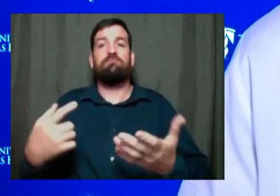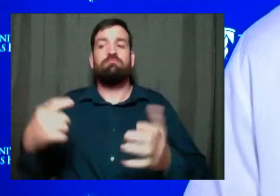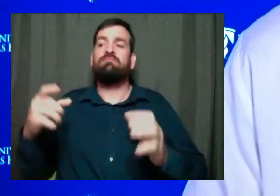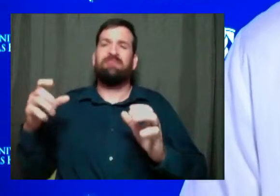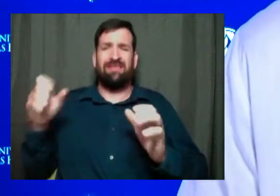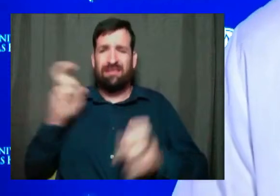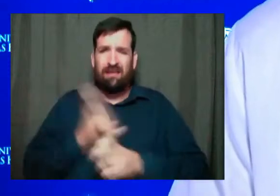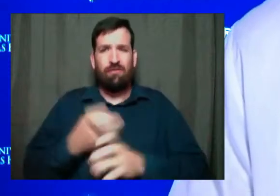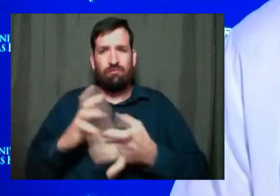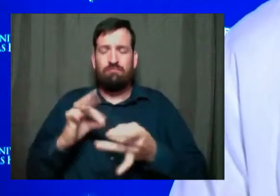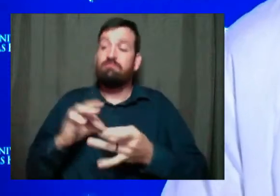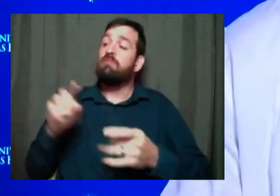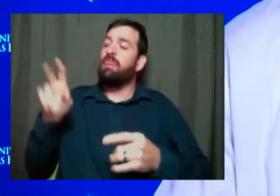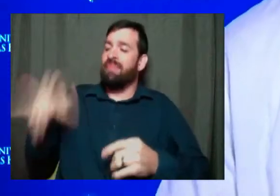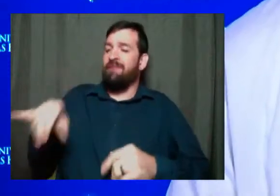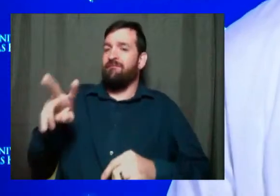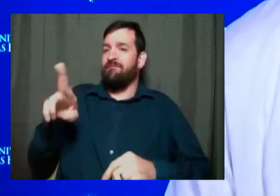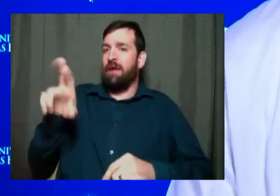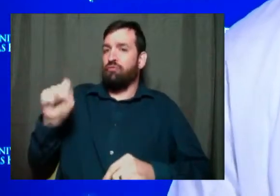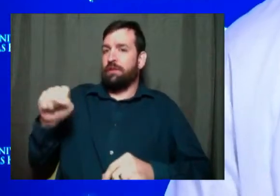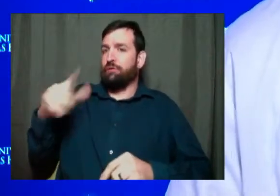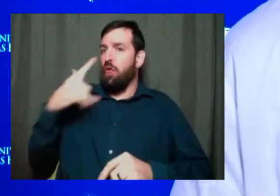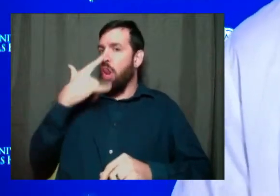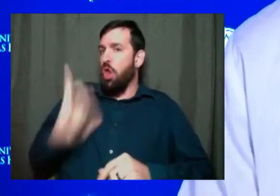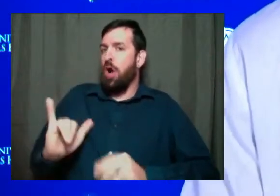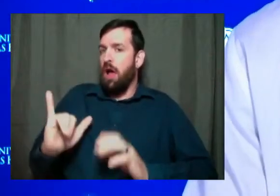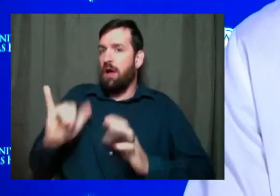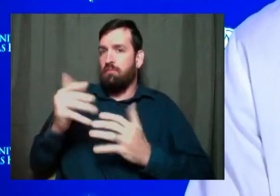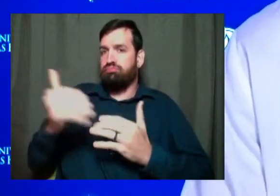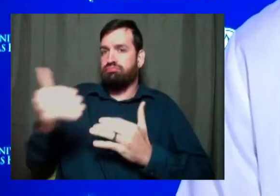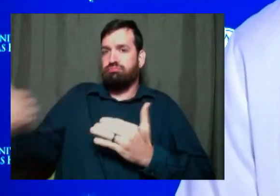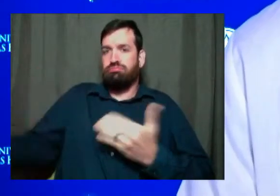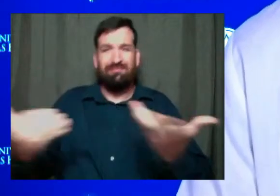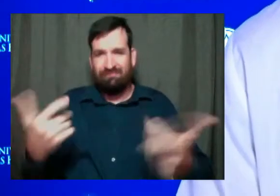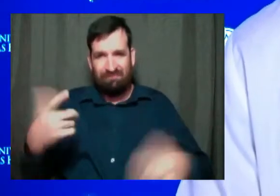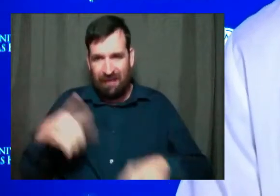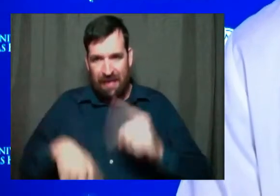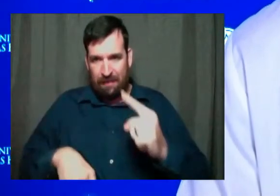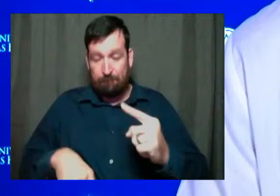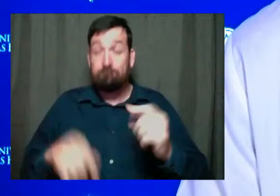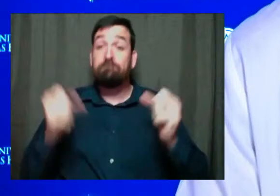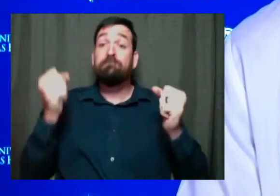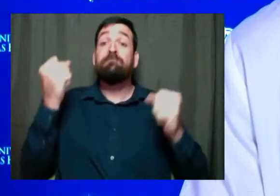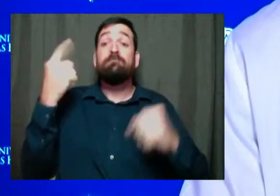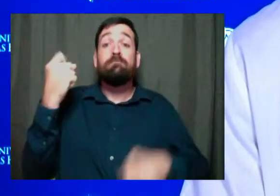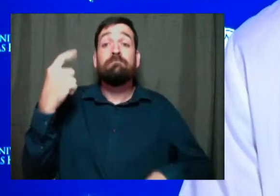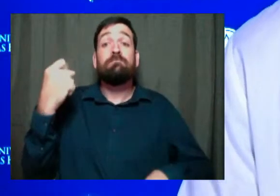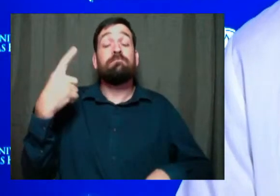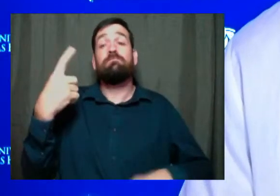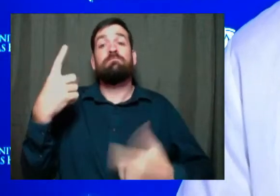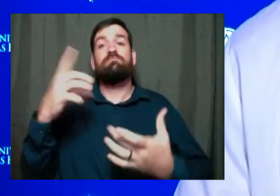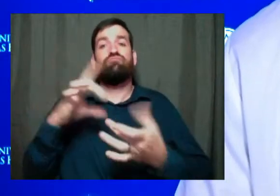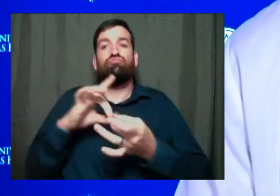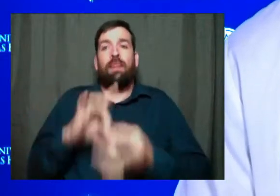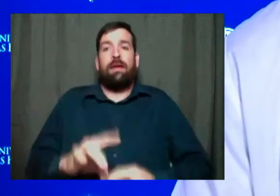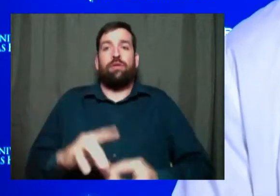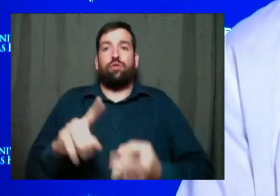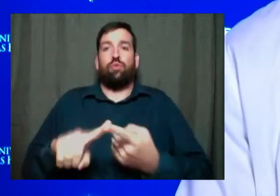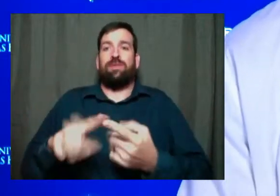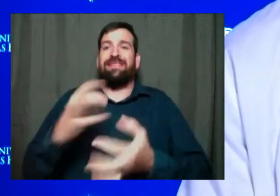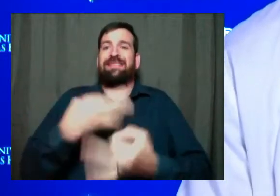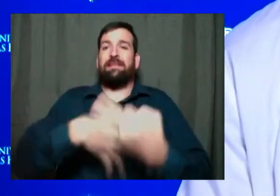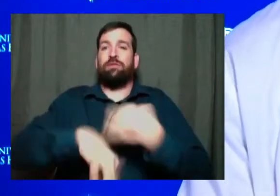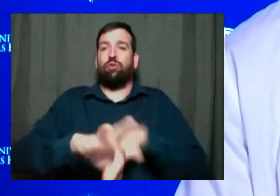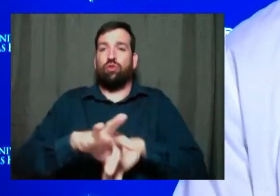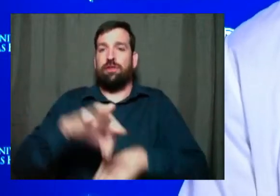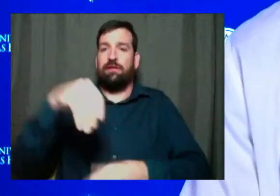virus infection presents. And just remember, a lot of these things have to do with the substitution in the spike